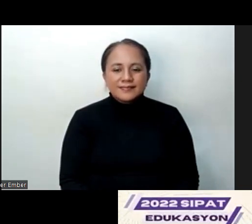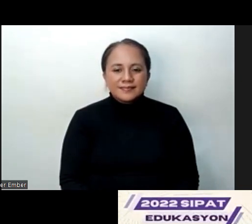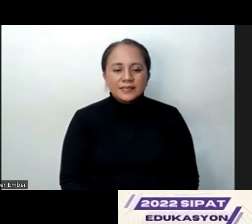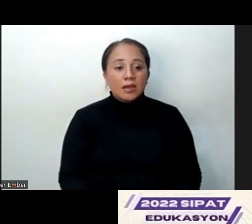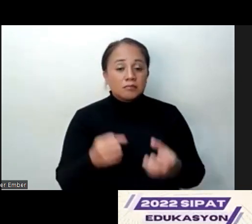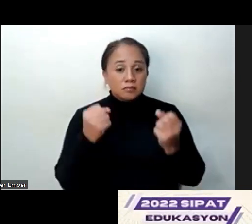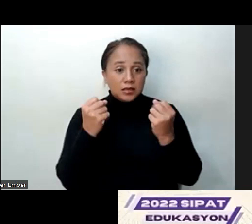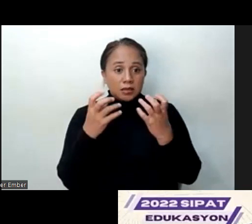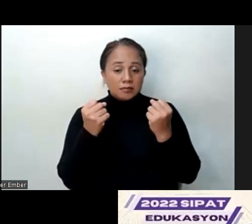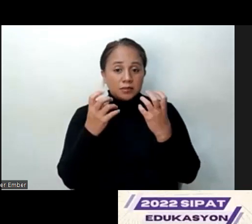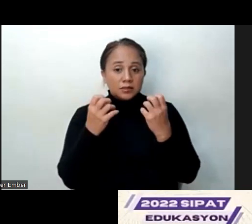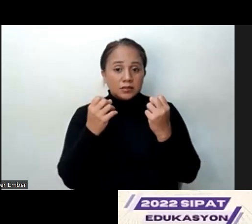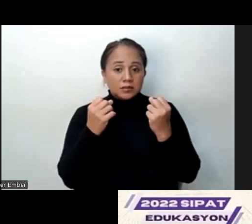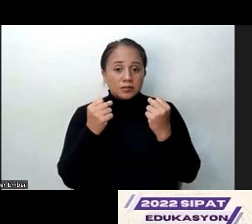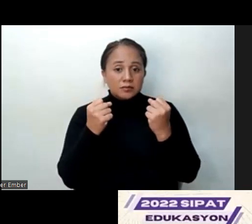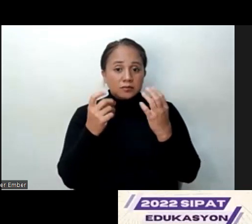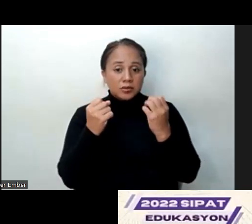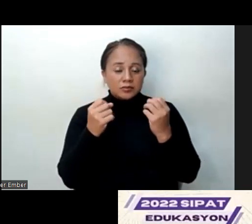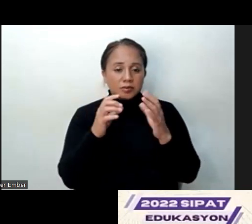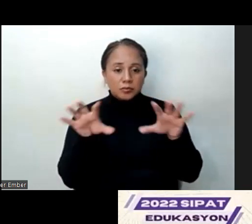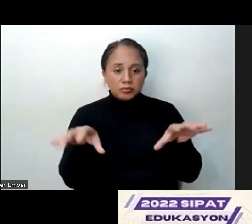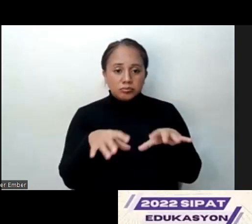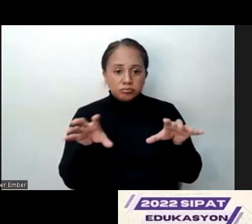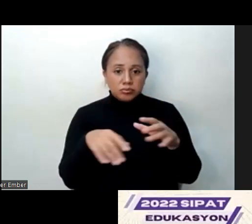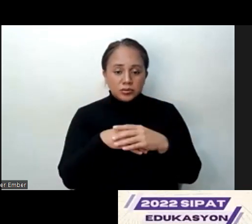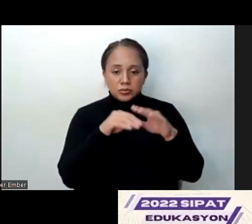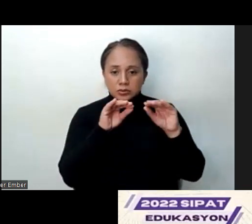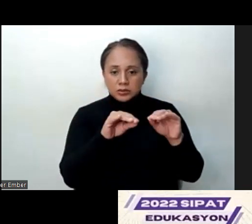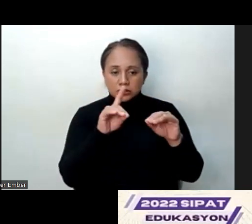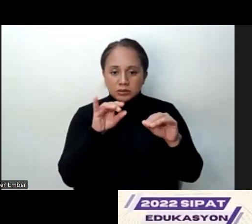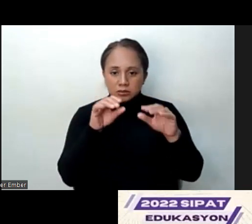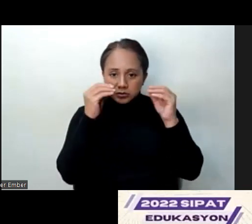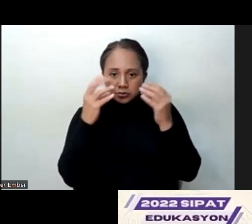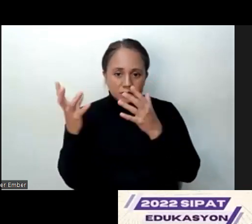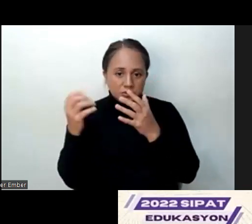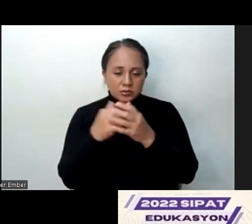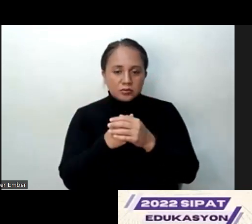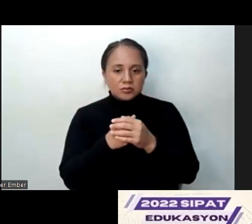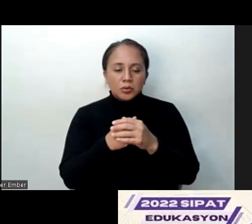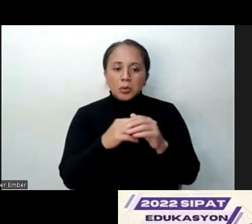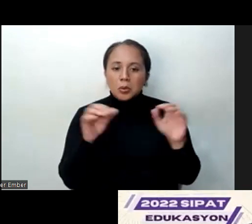Karamihan sa mga efforts to teach disinformation,